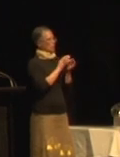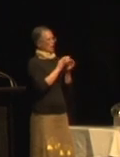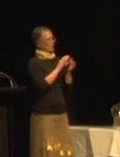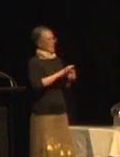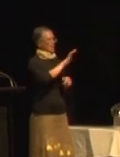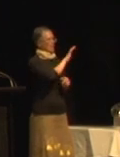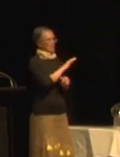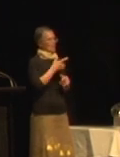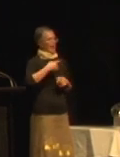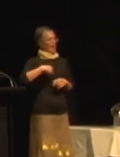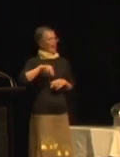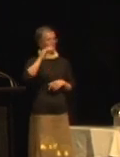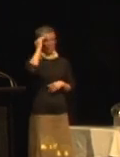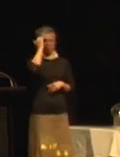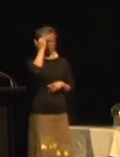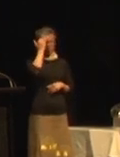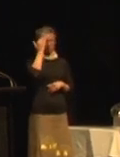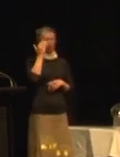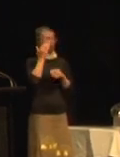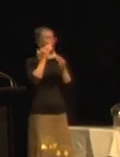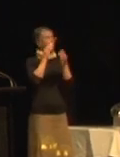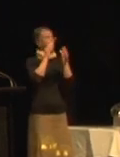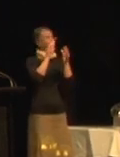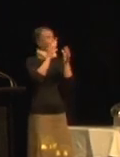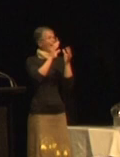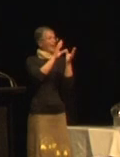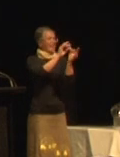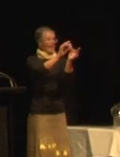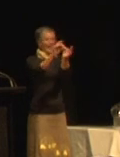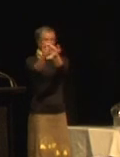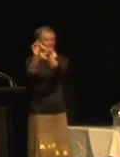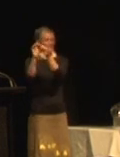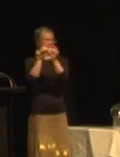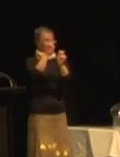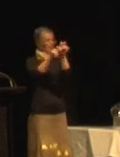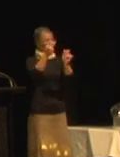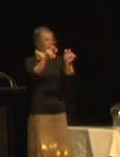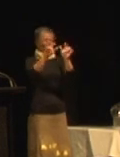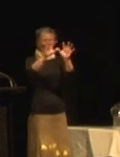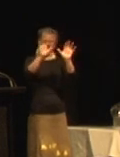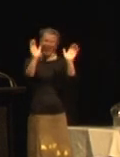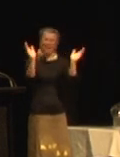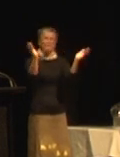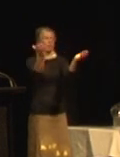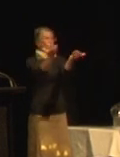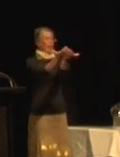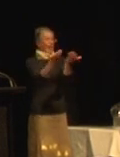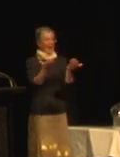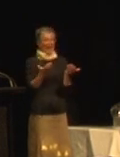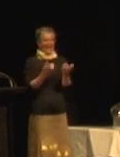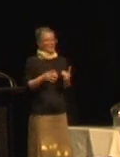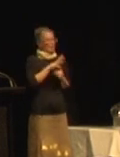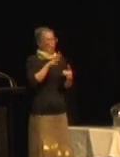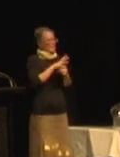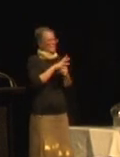people everywhere to the work and values of the United Nations. And this is very carefully written to start with a verb. What